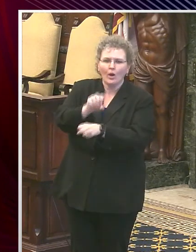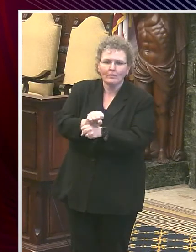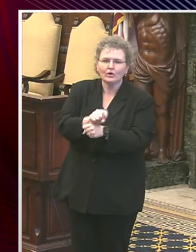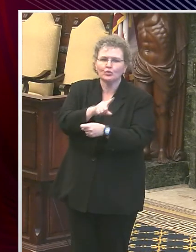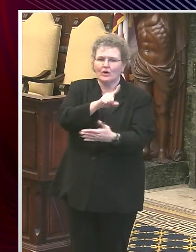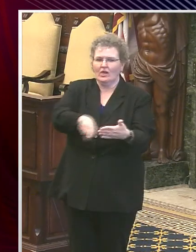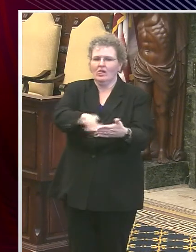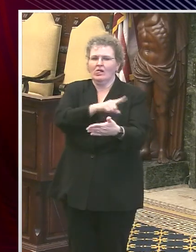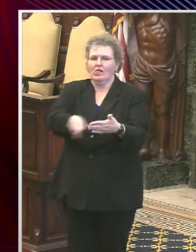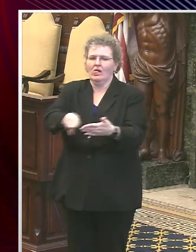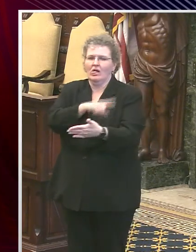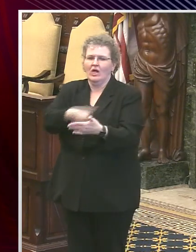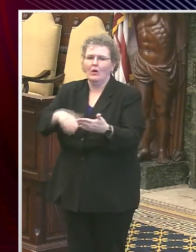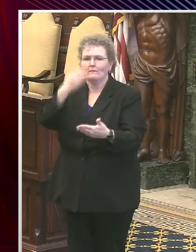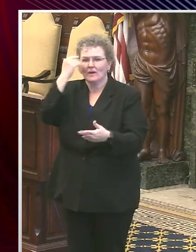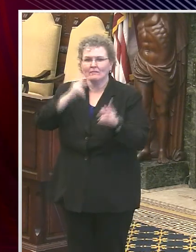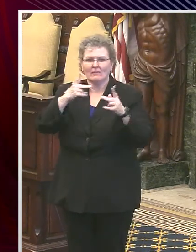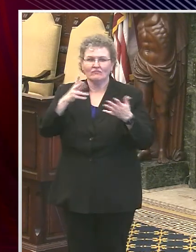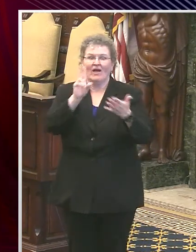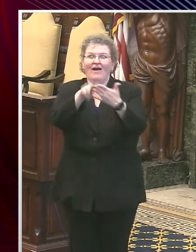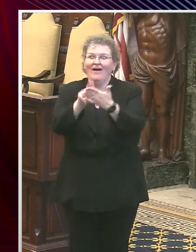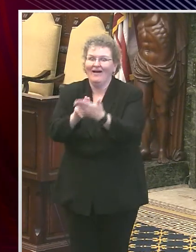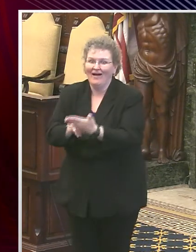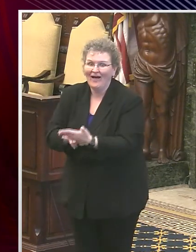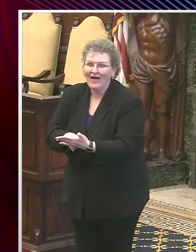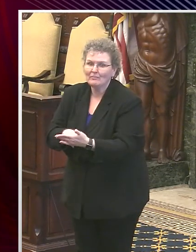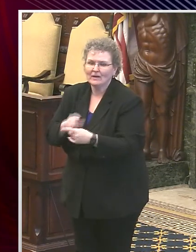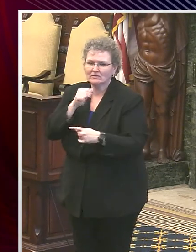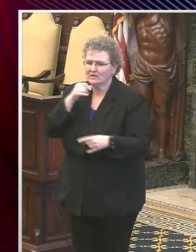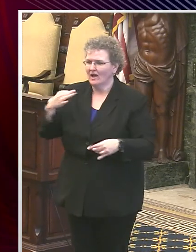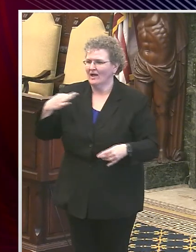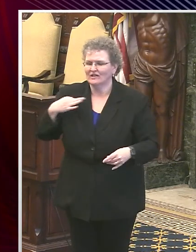because people were signing up who were really not eligible?